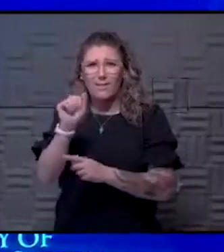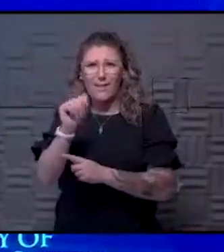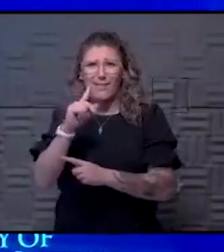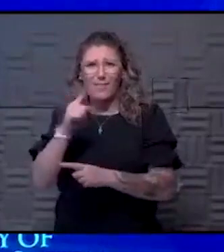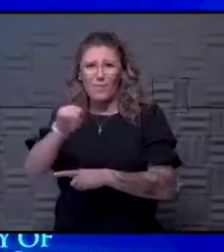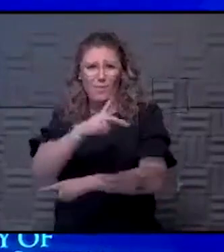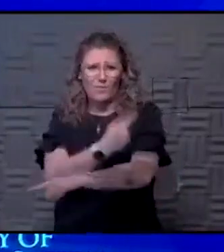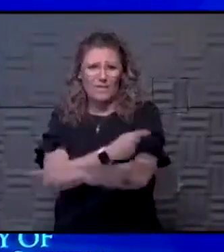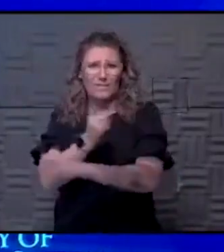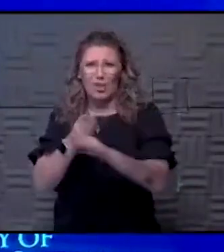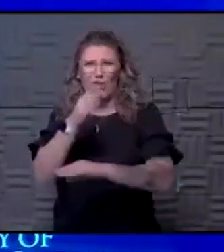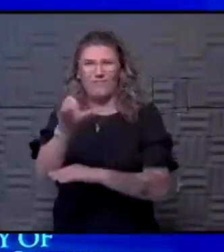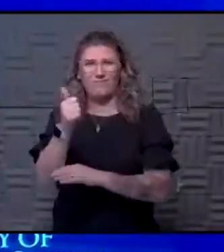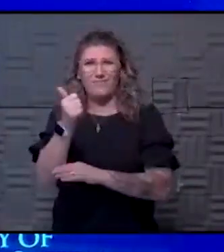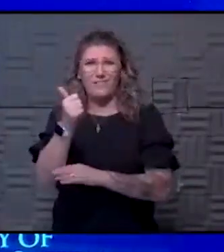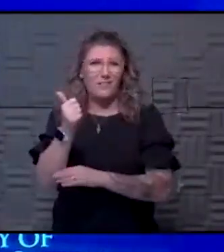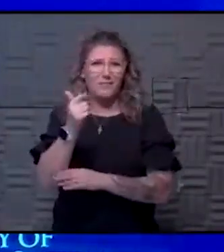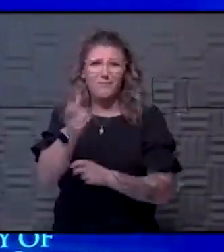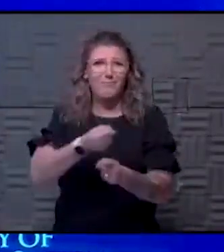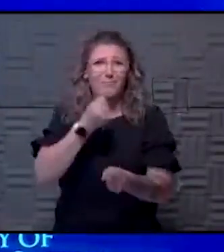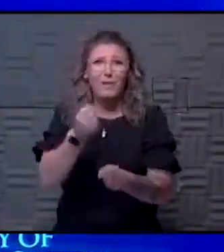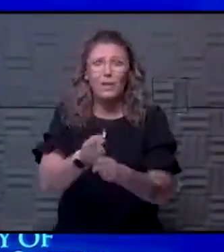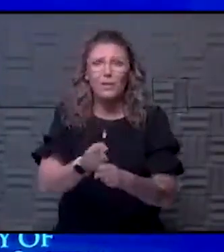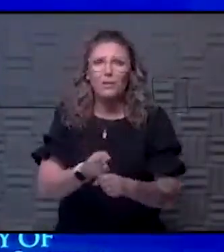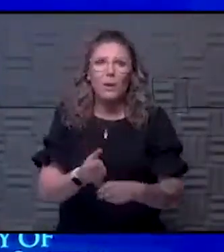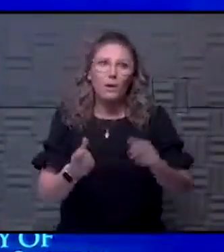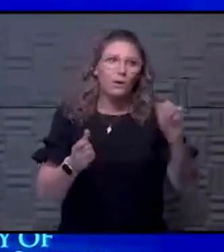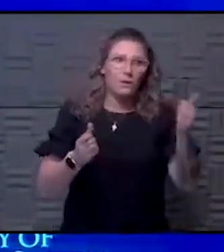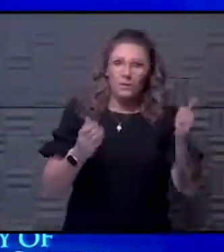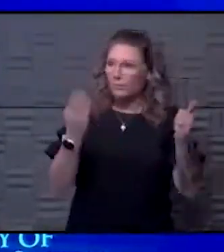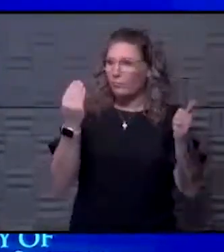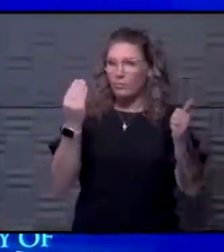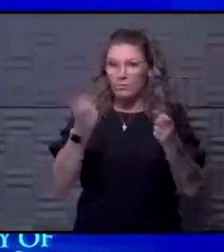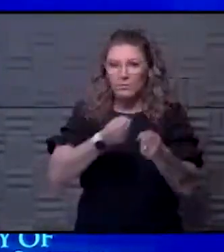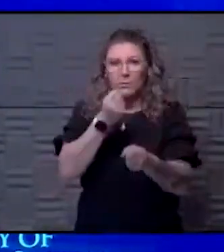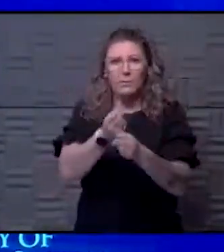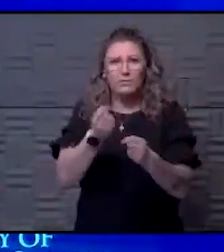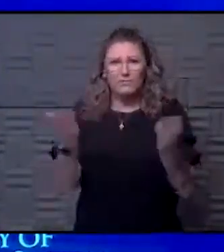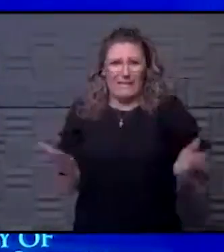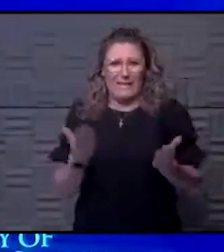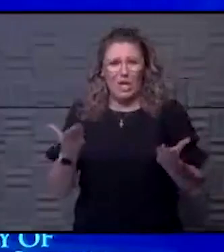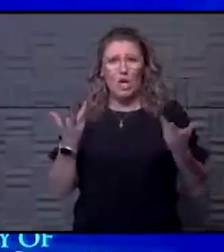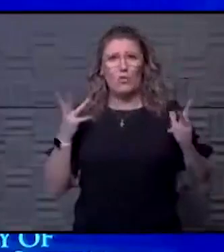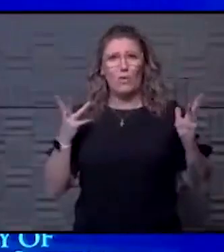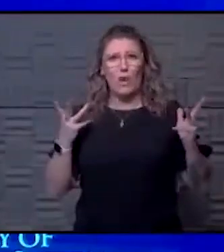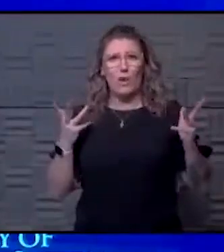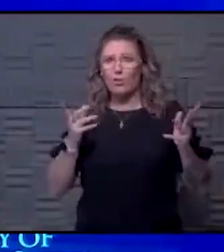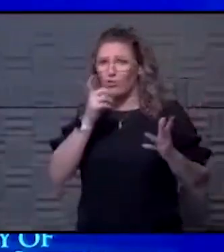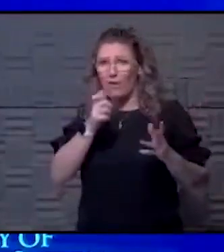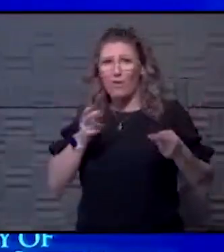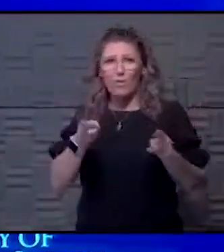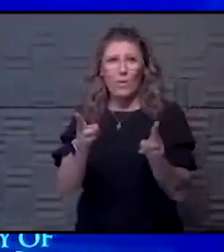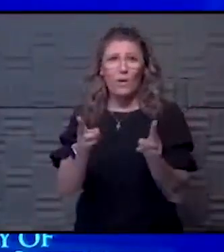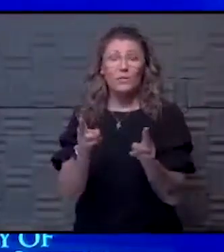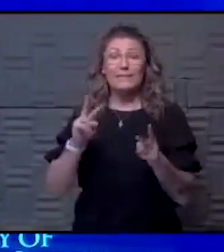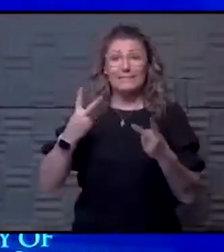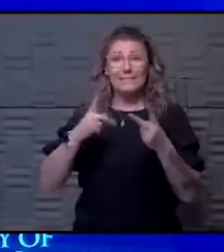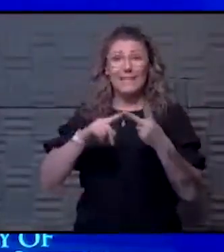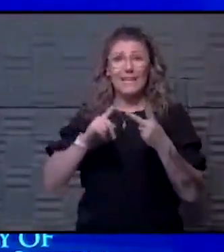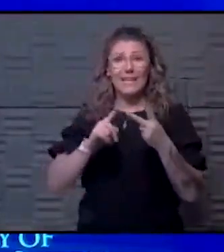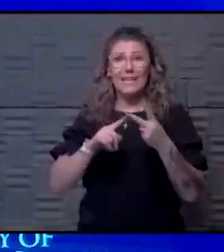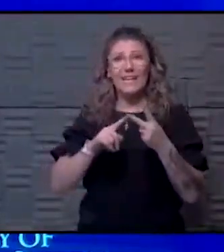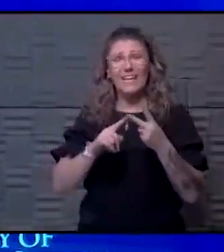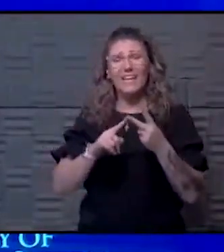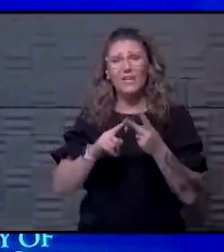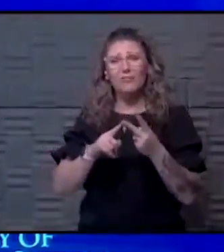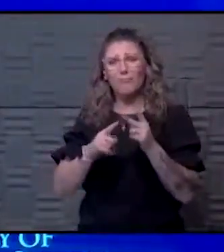over a decade. They're not rushed. So you say 10 to 14 years. Okay, well, they've been over here more than 10 years. And so I don't think they're rushed. And the second thing is I would point to the